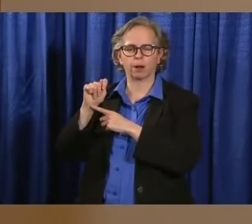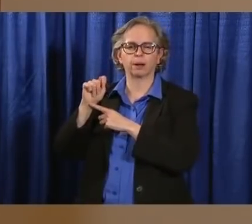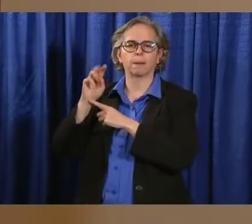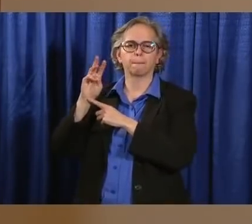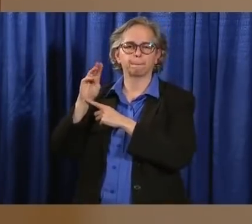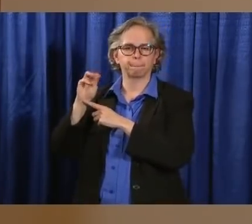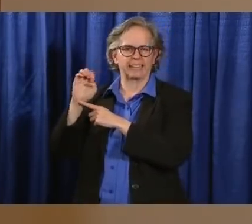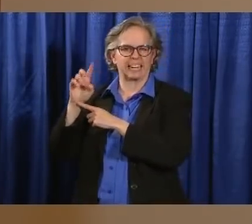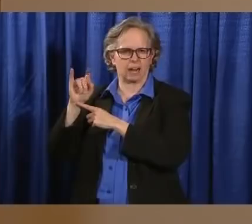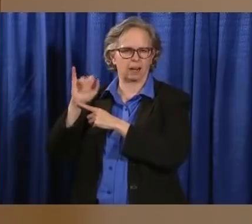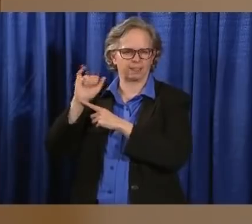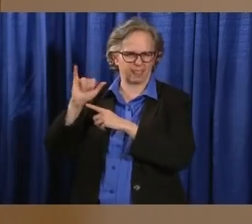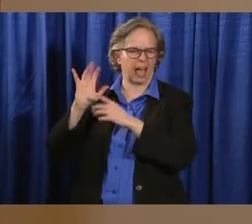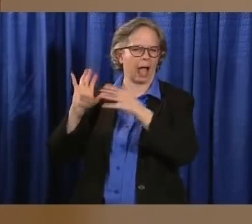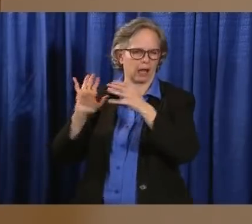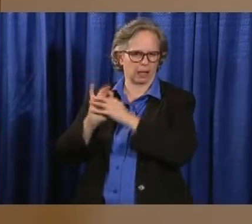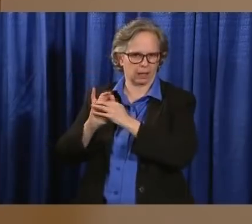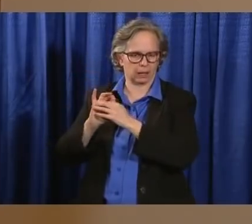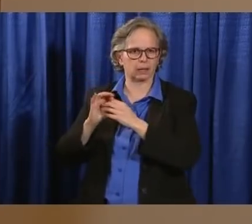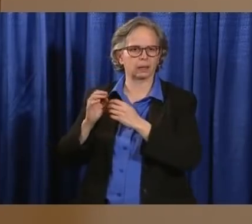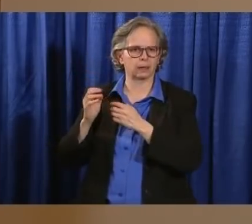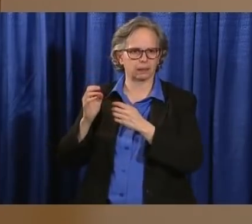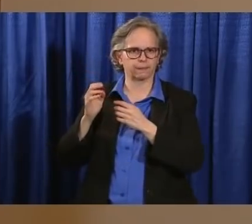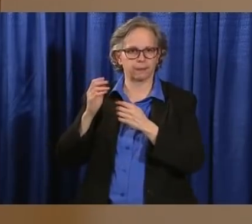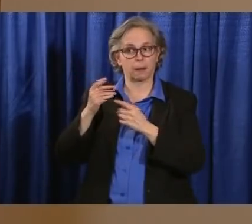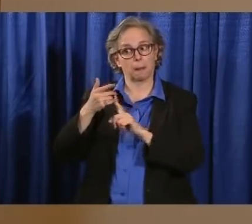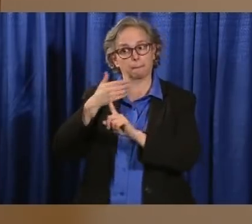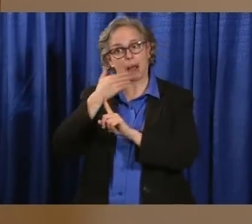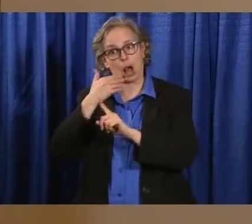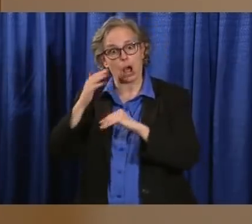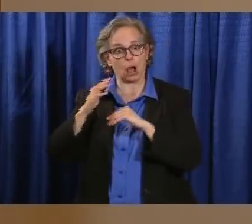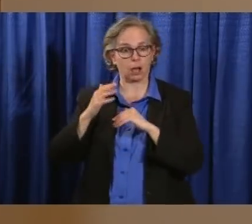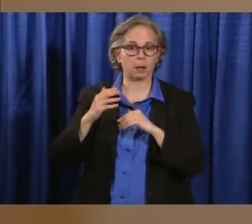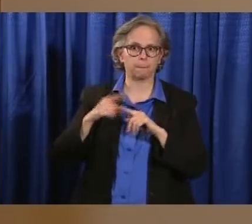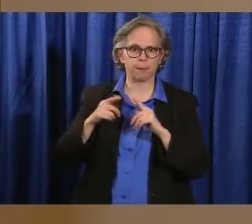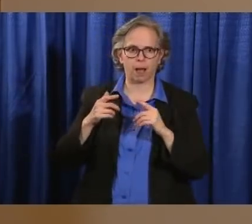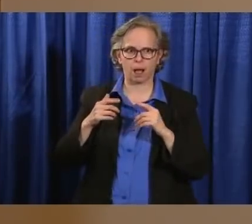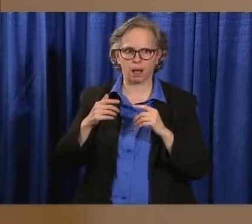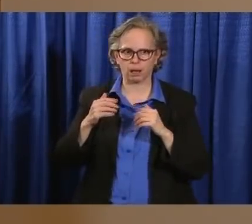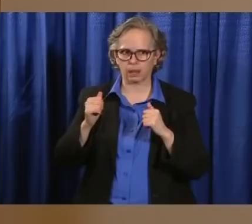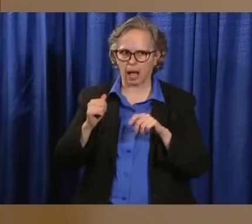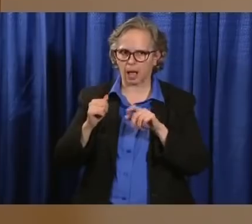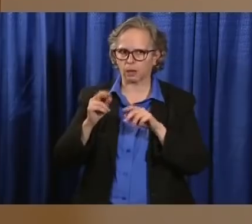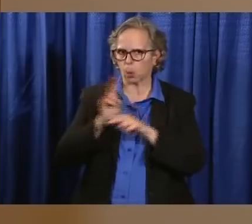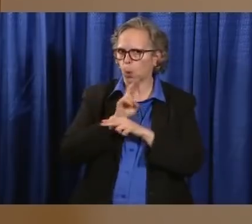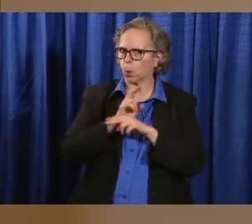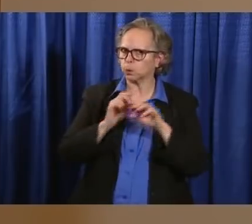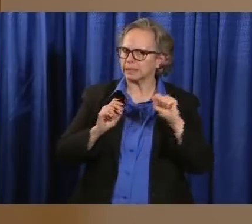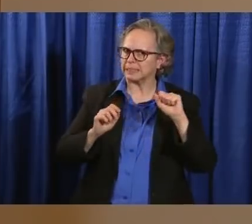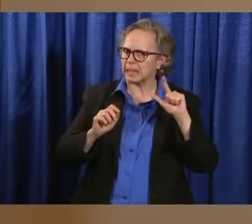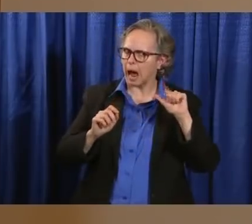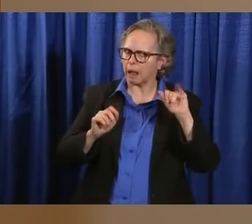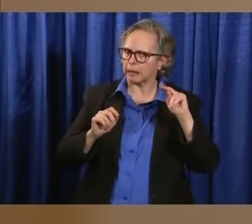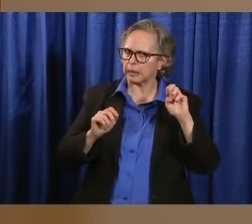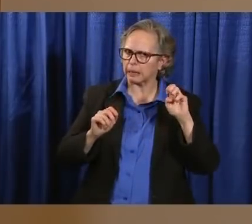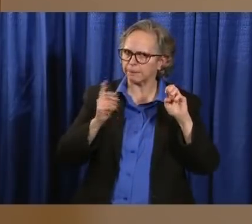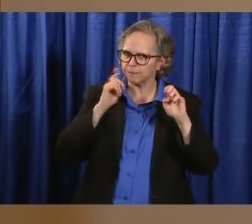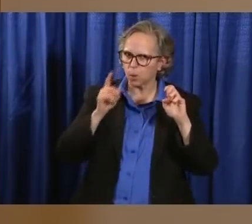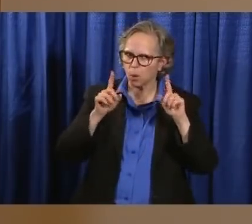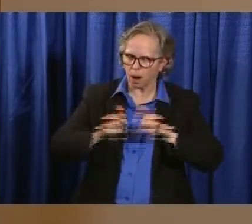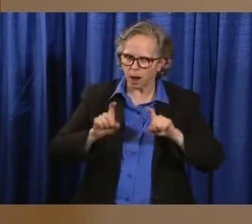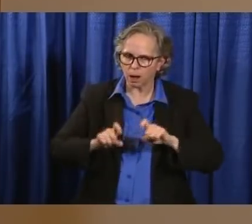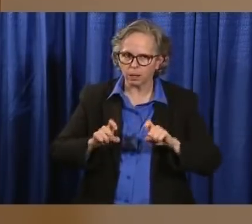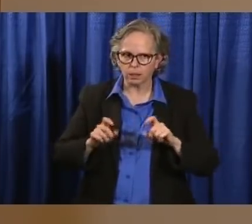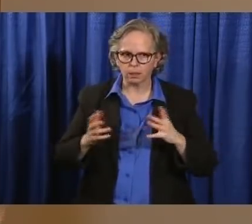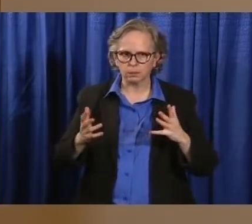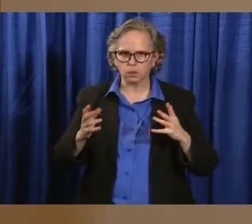parts, and then there's no one person out there whose job it is to go find the random swab in one doctor's office